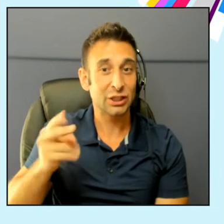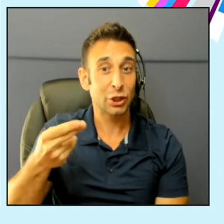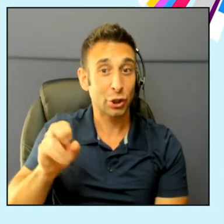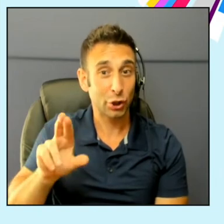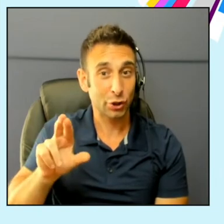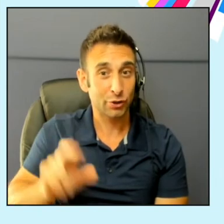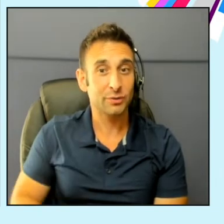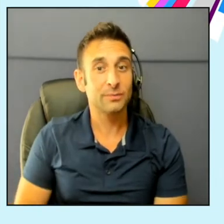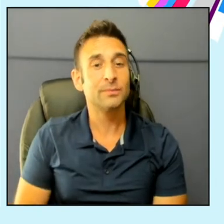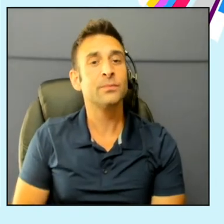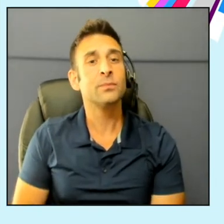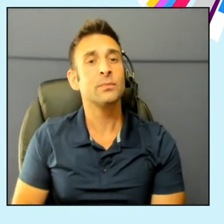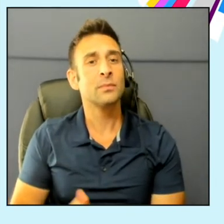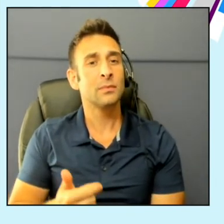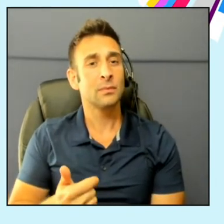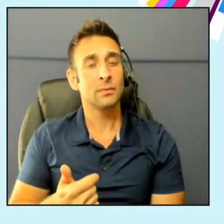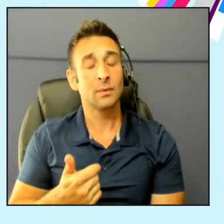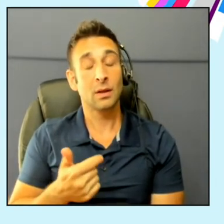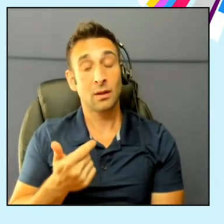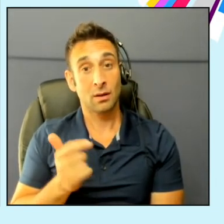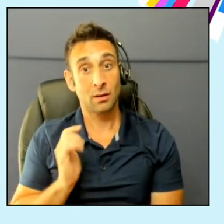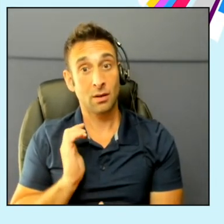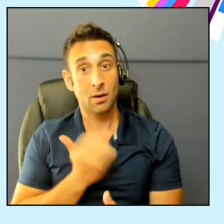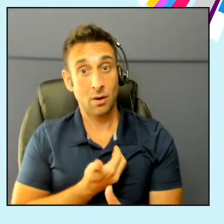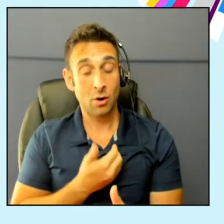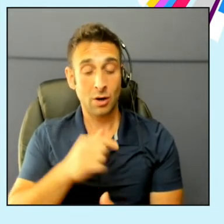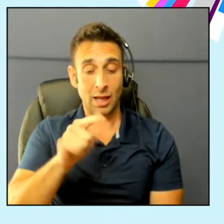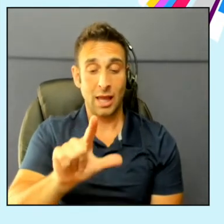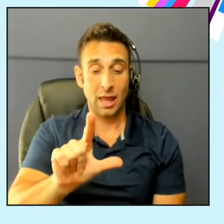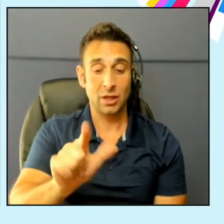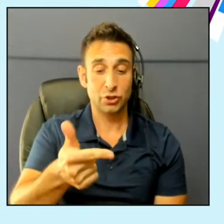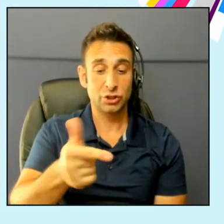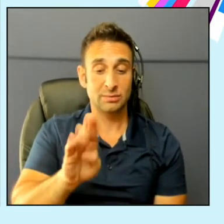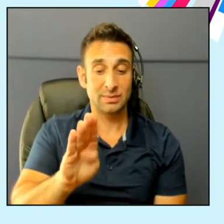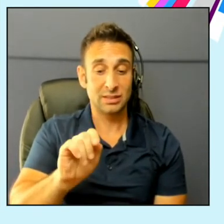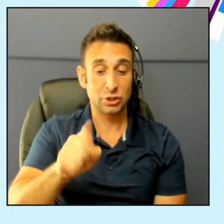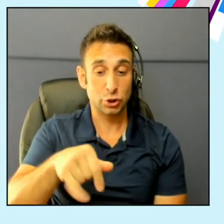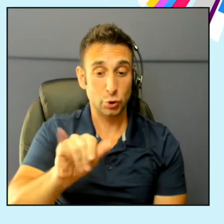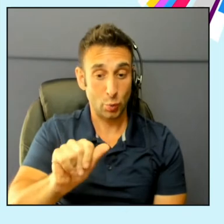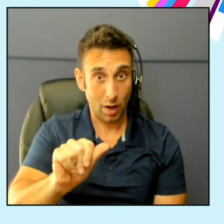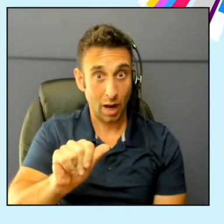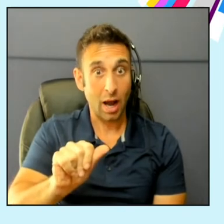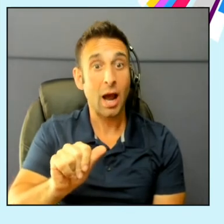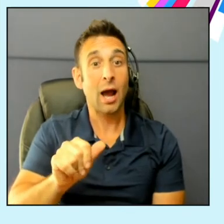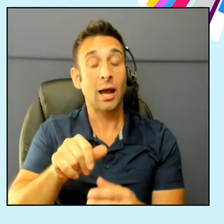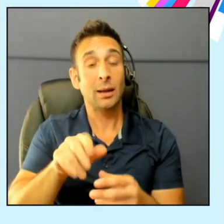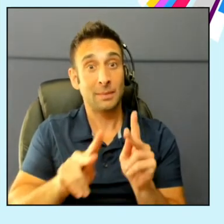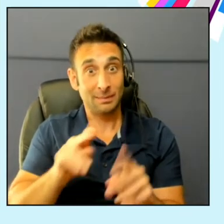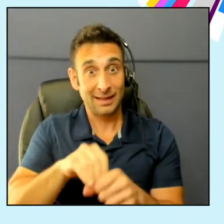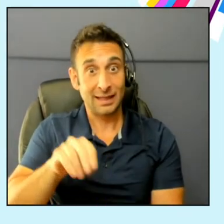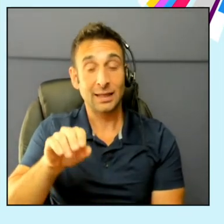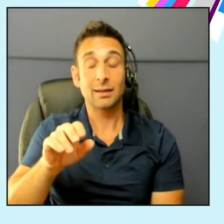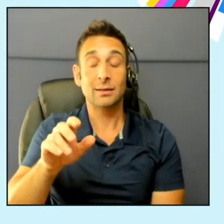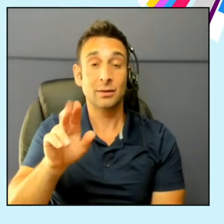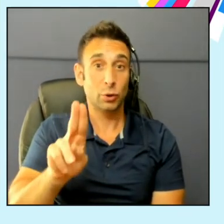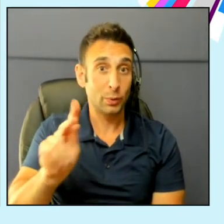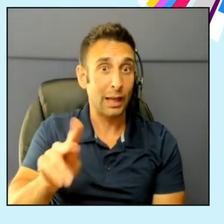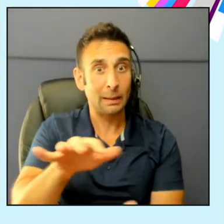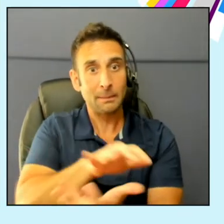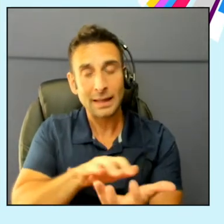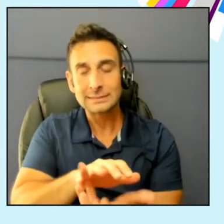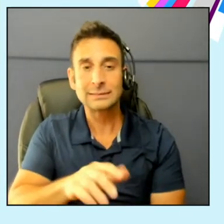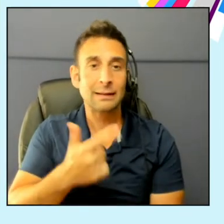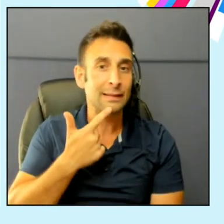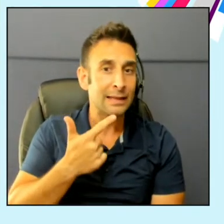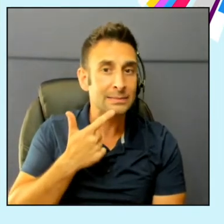the position for LGBTQI plus people in the UK is really mixed. So lesbian, gay, bi people, a